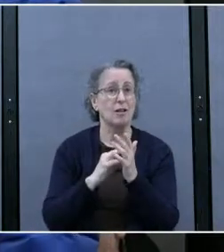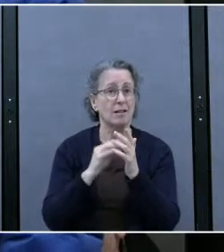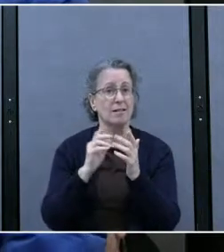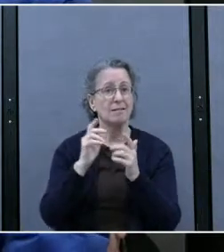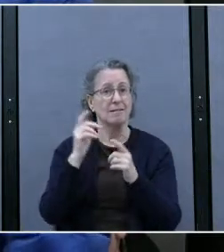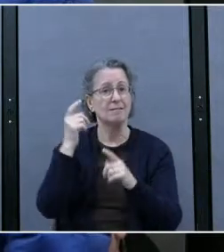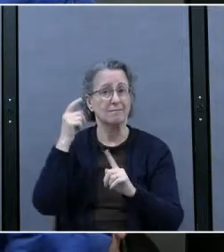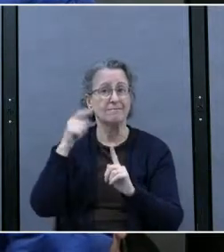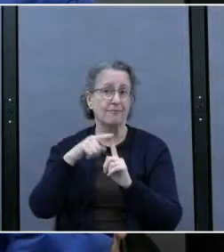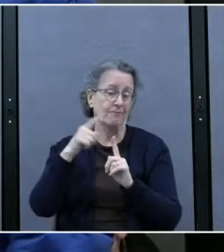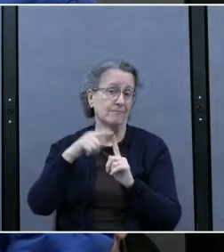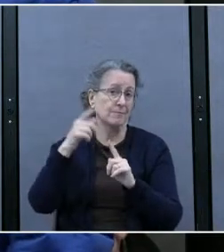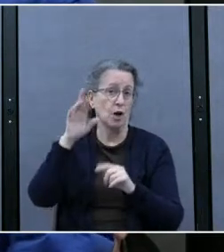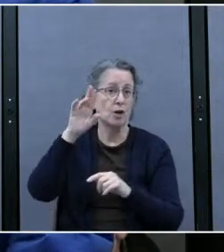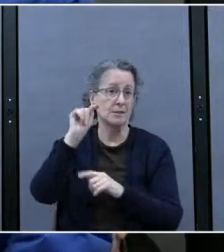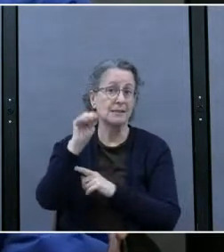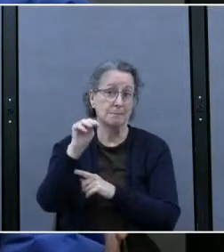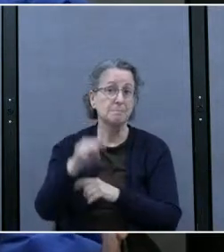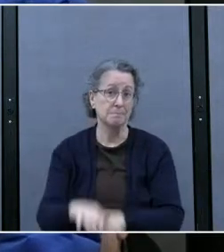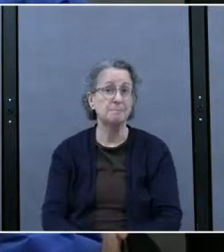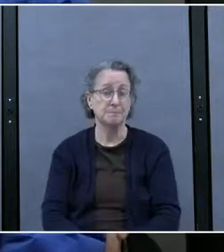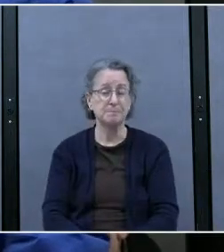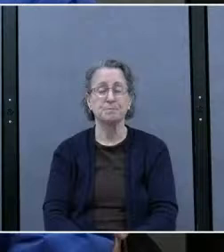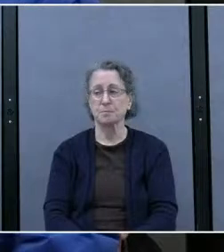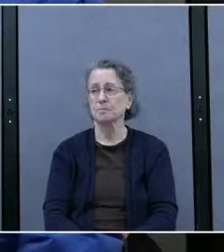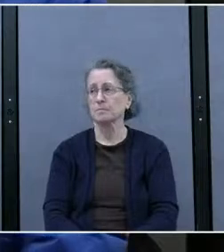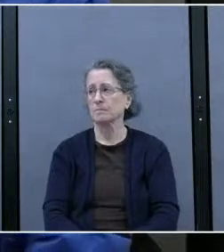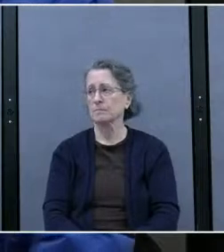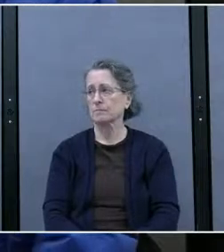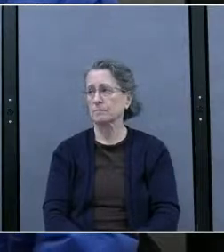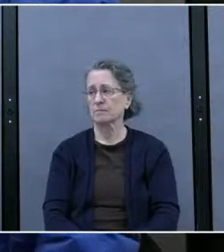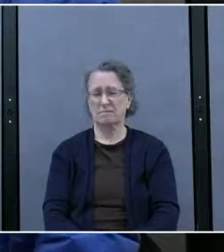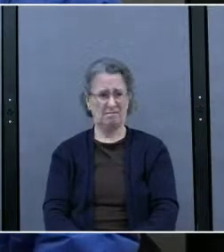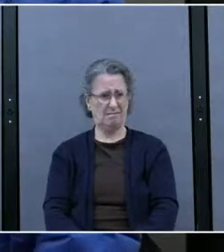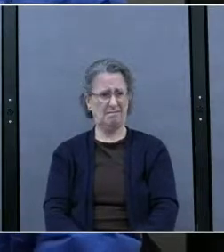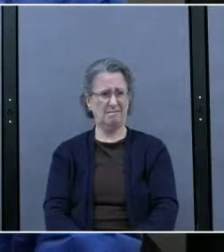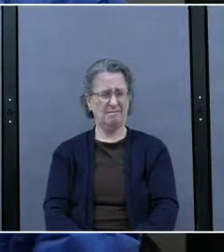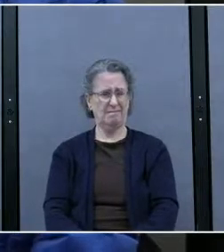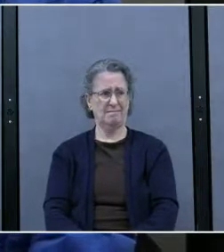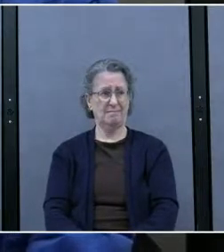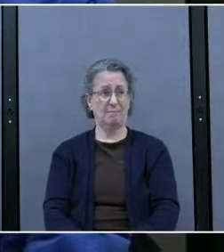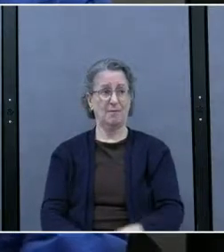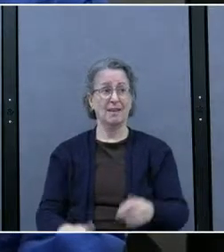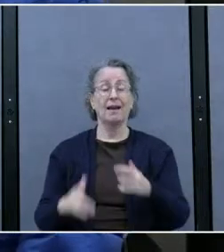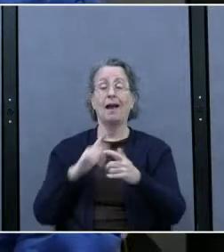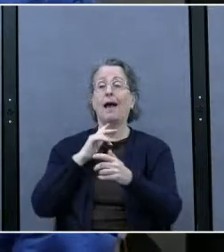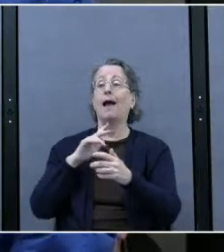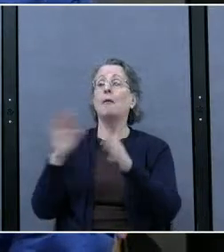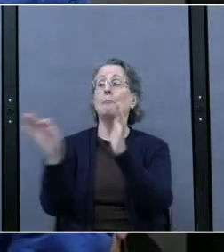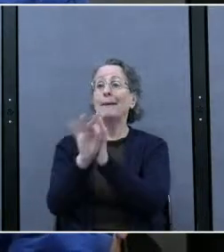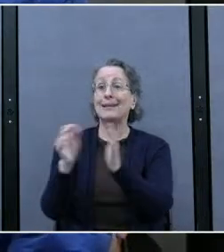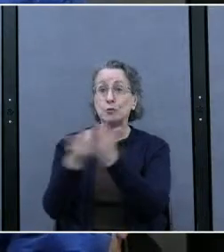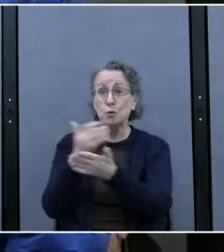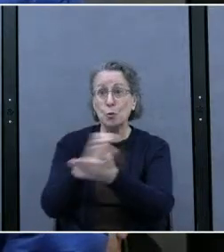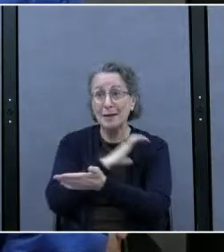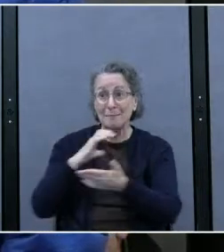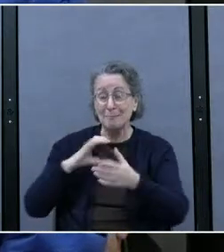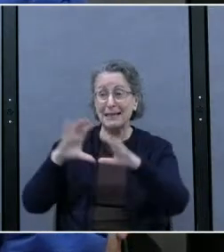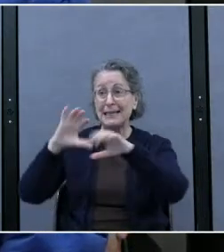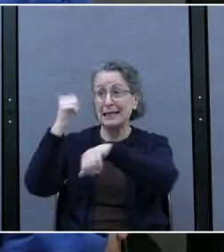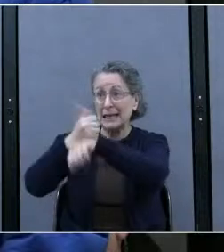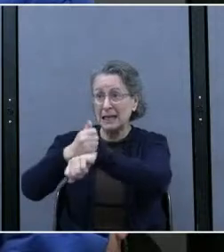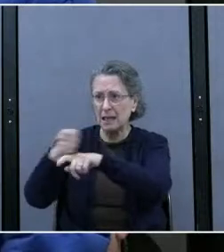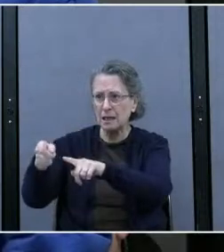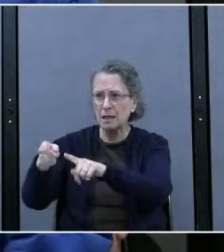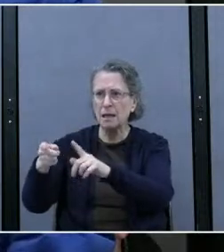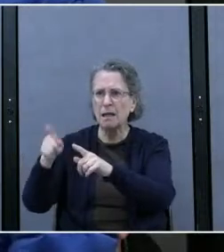I think it would be unfair to have a new committee have to go through that whole process to understand